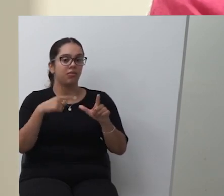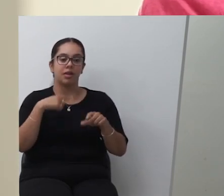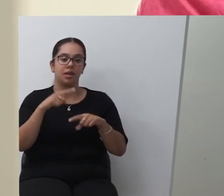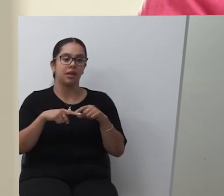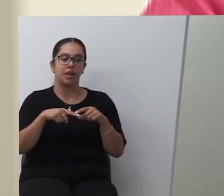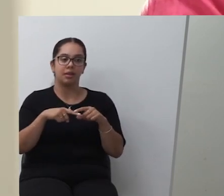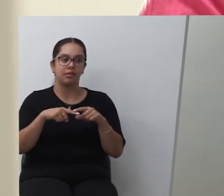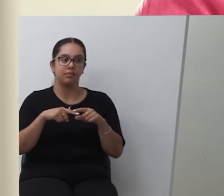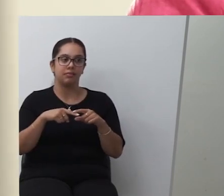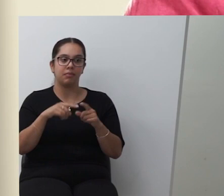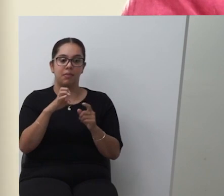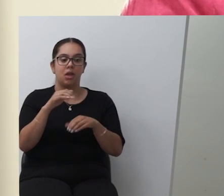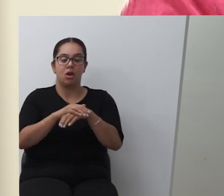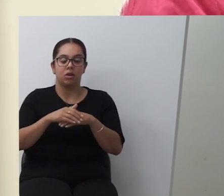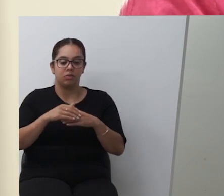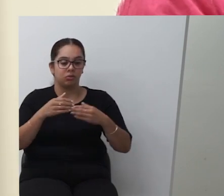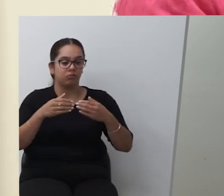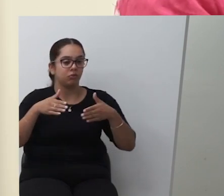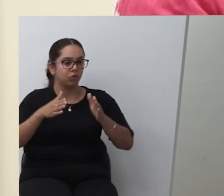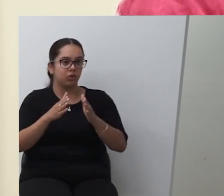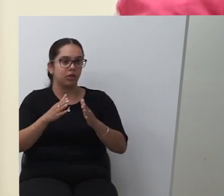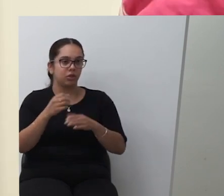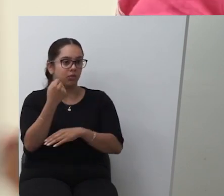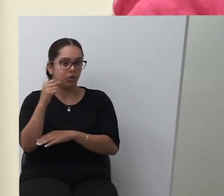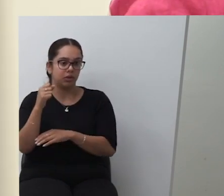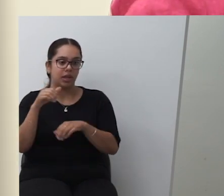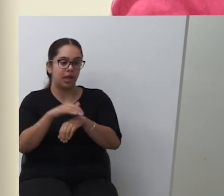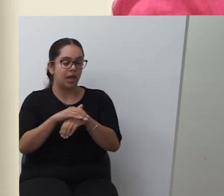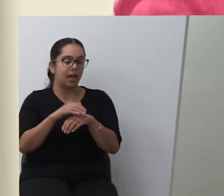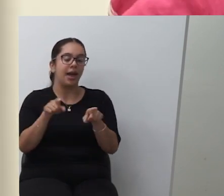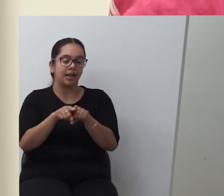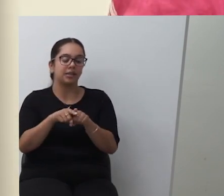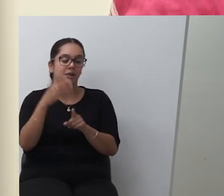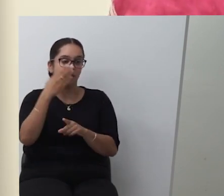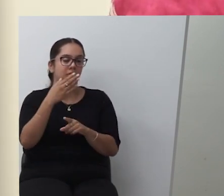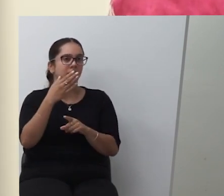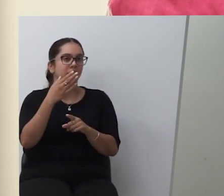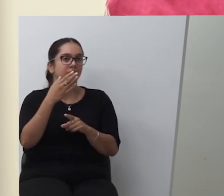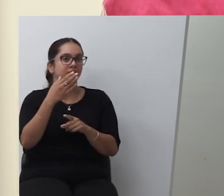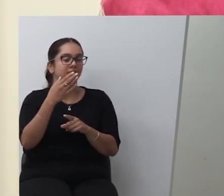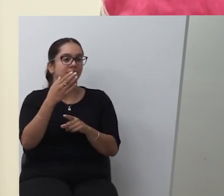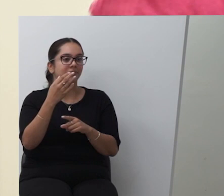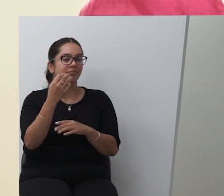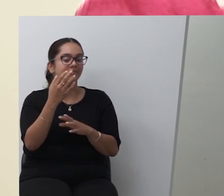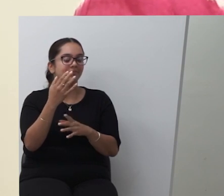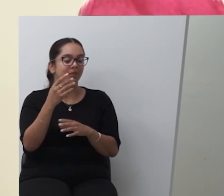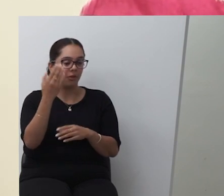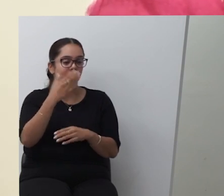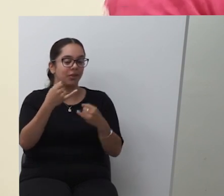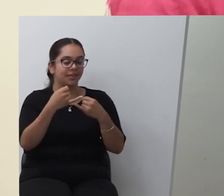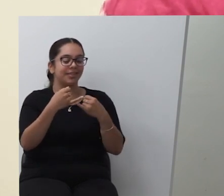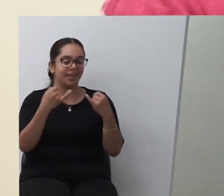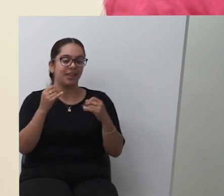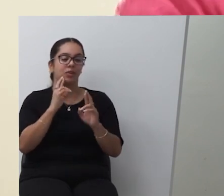on the streets to protest as a frontline responder because of the pandemic, right? And so instead, folks